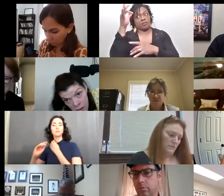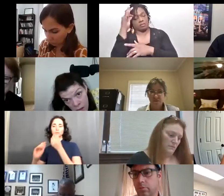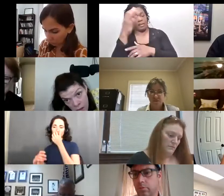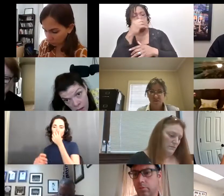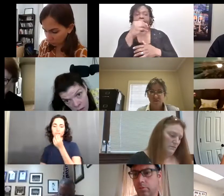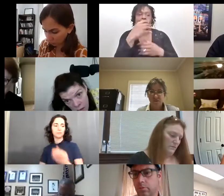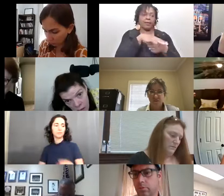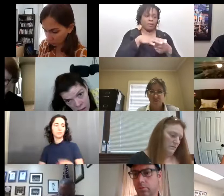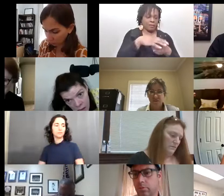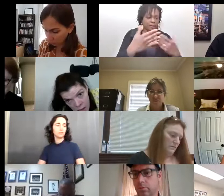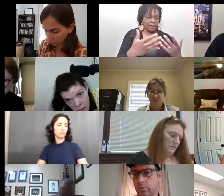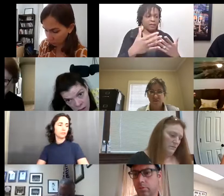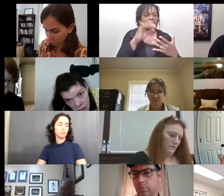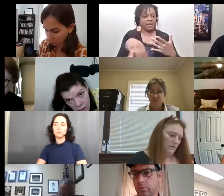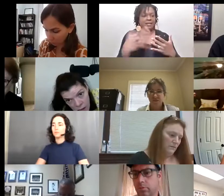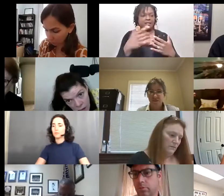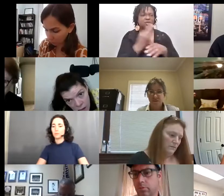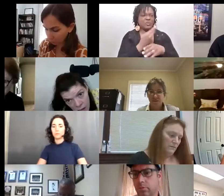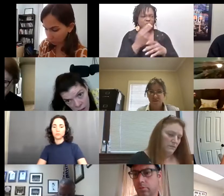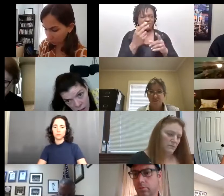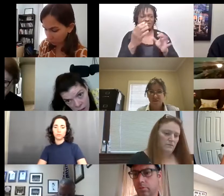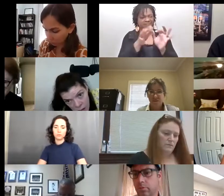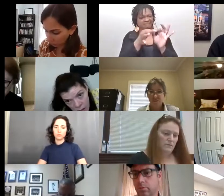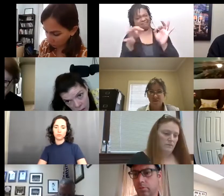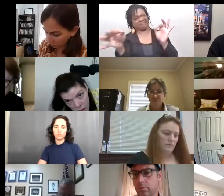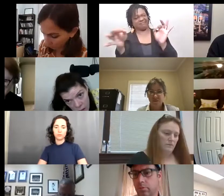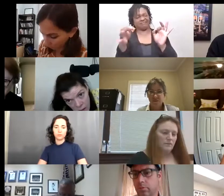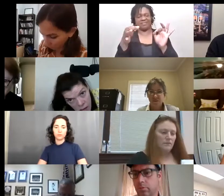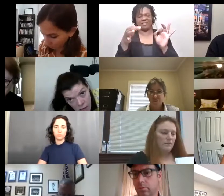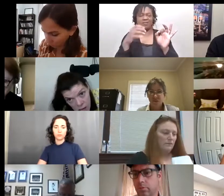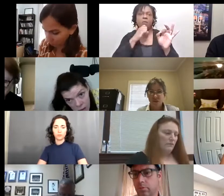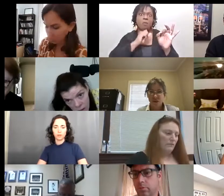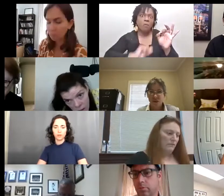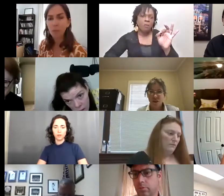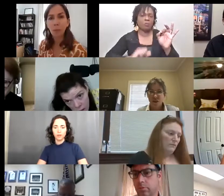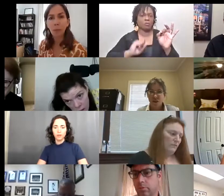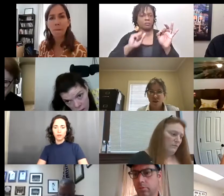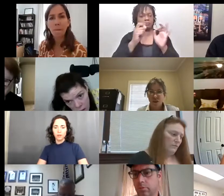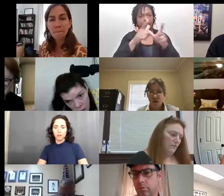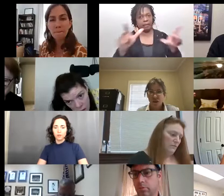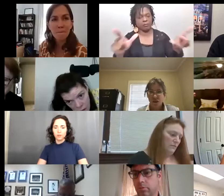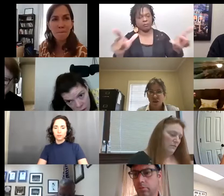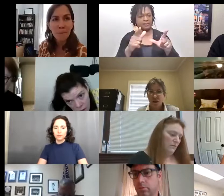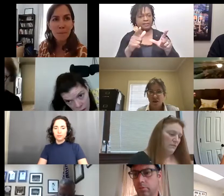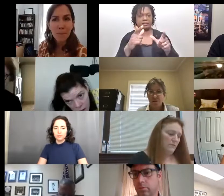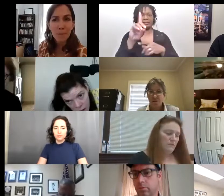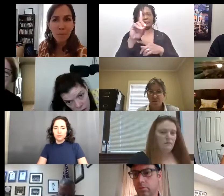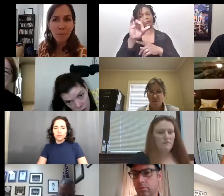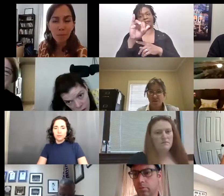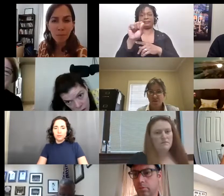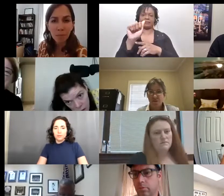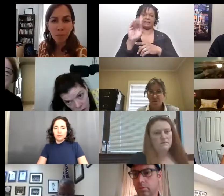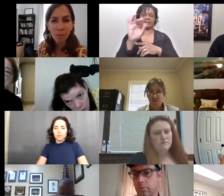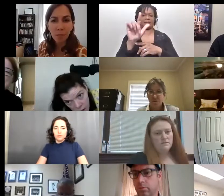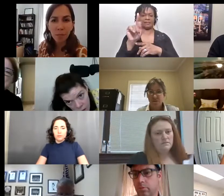use antiquated language to define or to determine disability. And so I did a